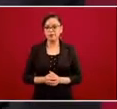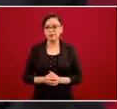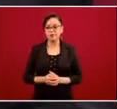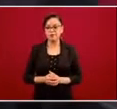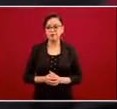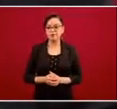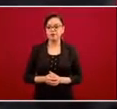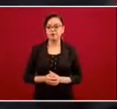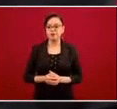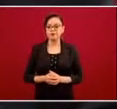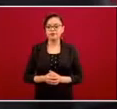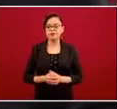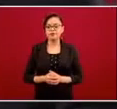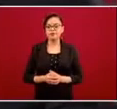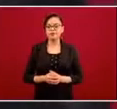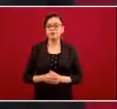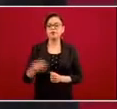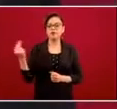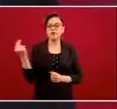SARS-CoV-2,